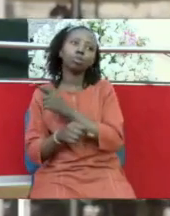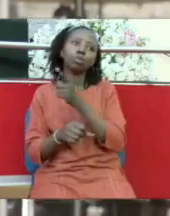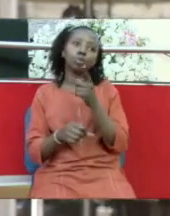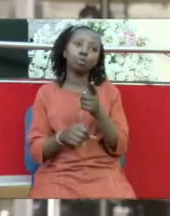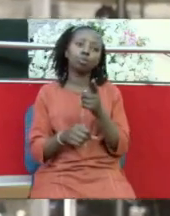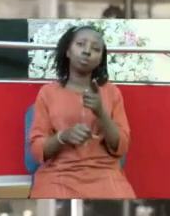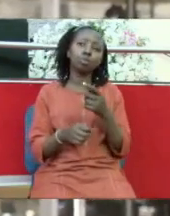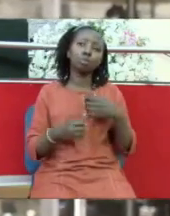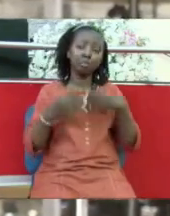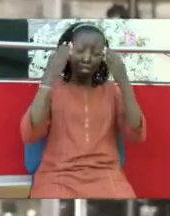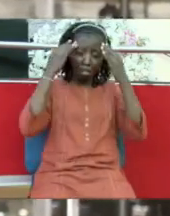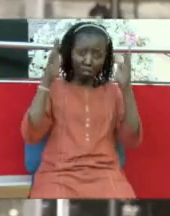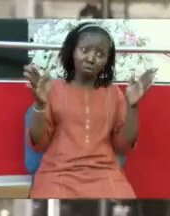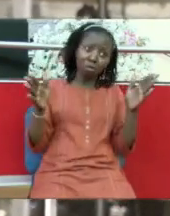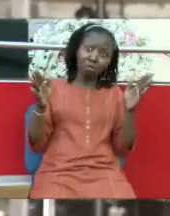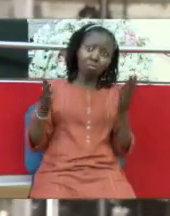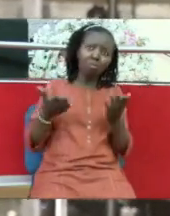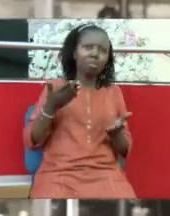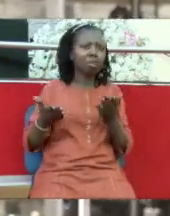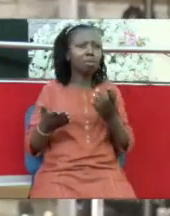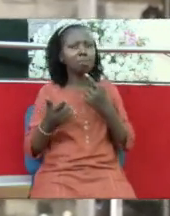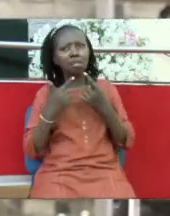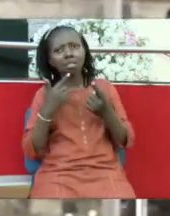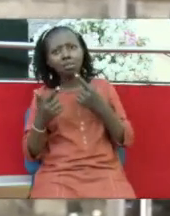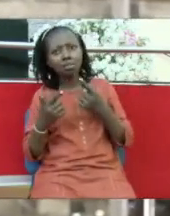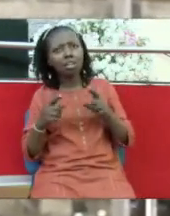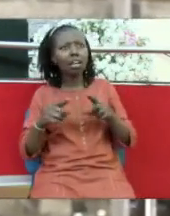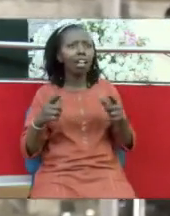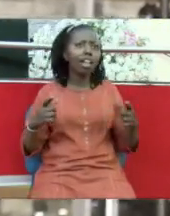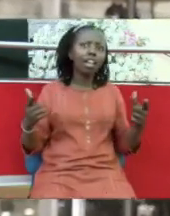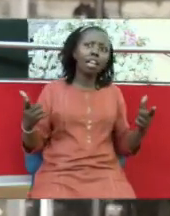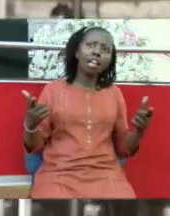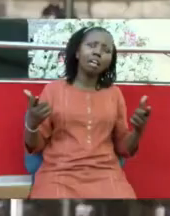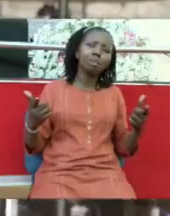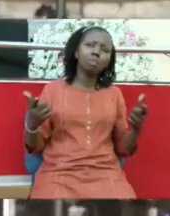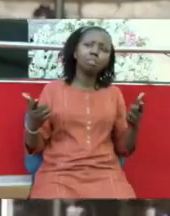I don't know, maybe I'm speaking in a language which is,